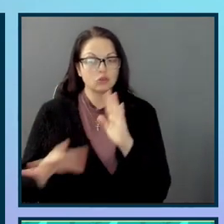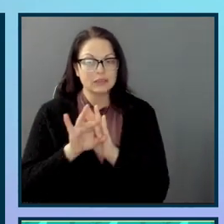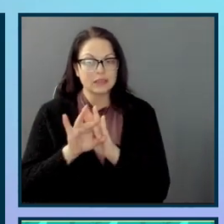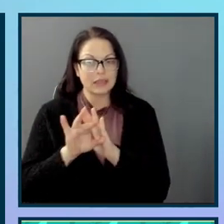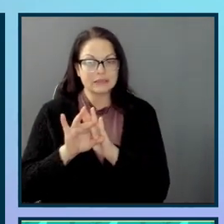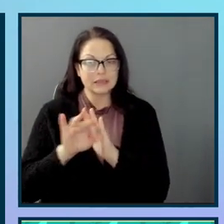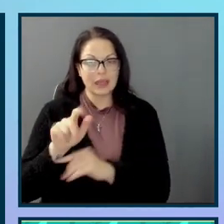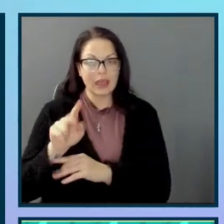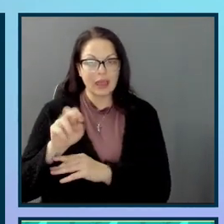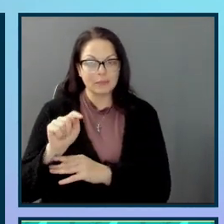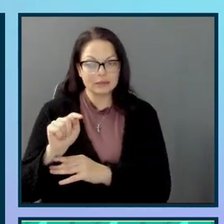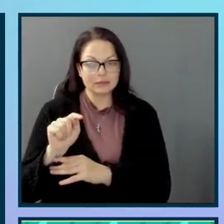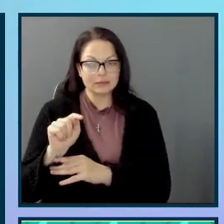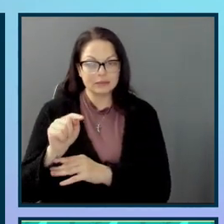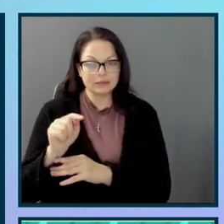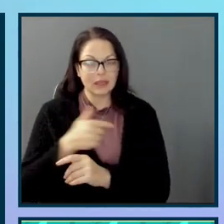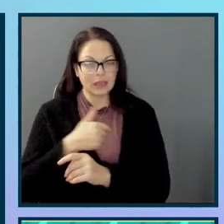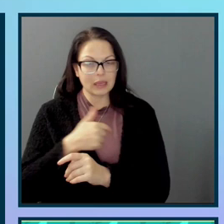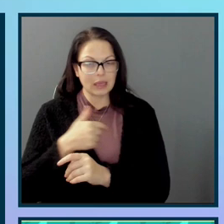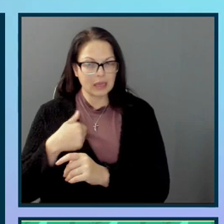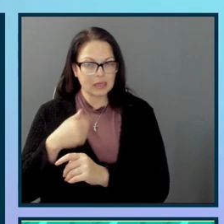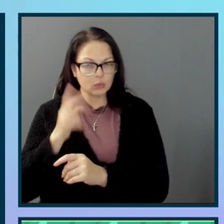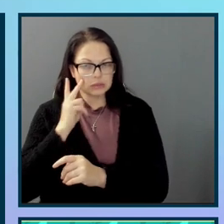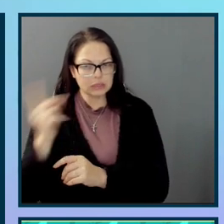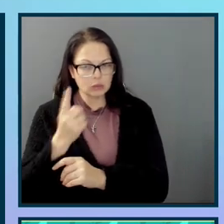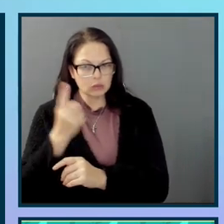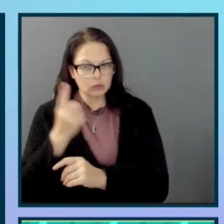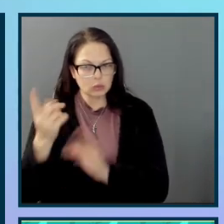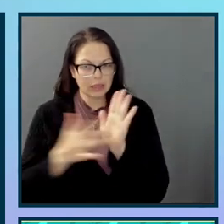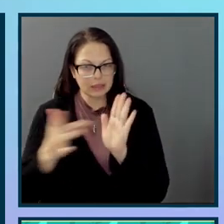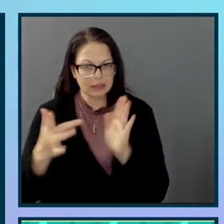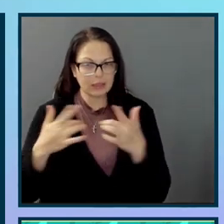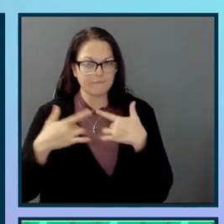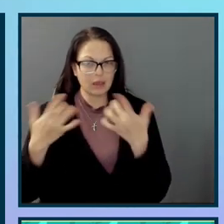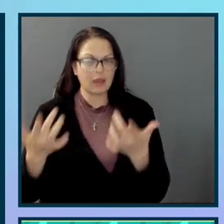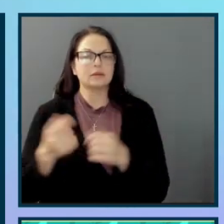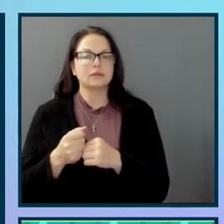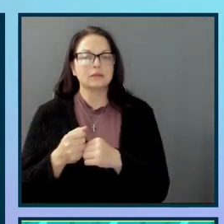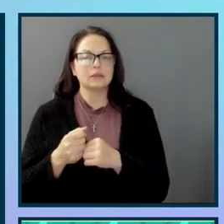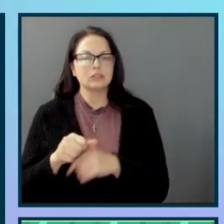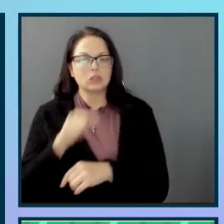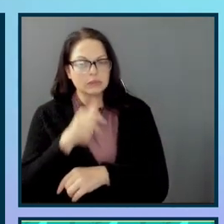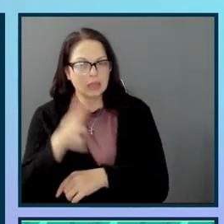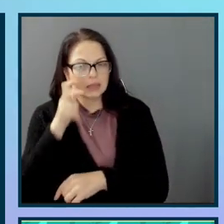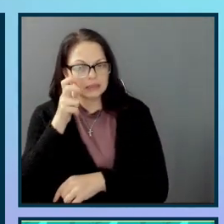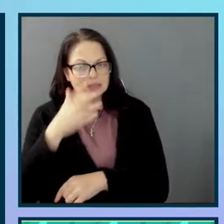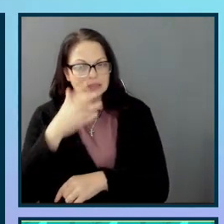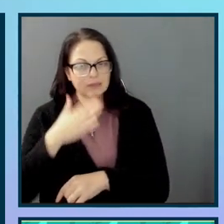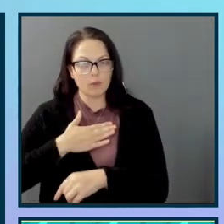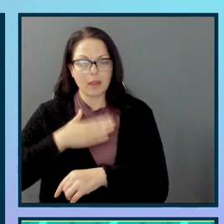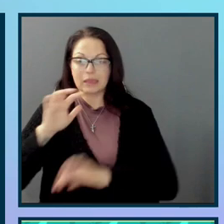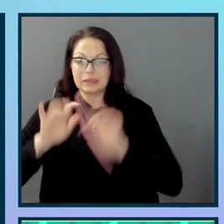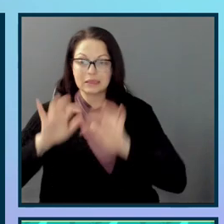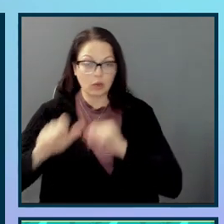button. And we see that there's only a click event listener. So it's not even listening for my keyboard. So this will never work,